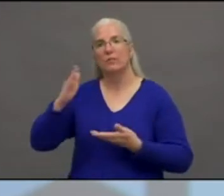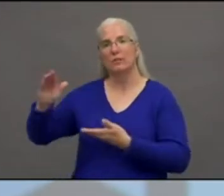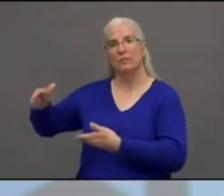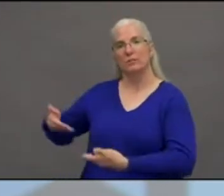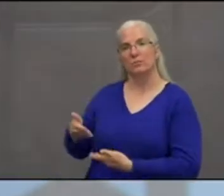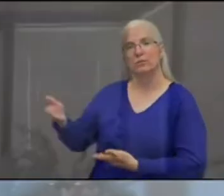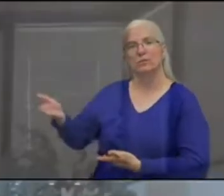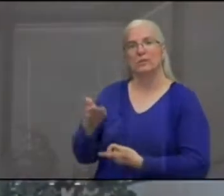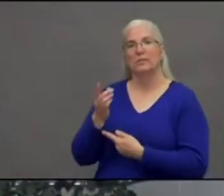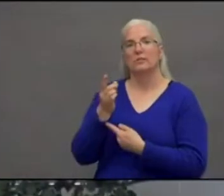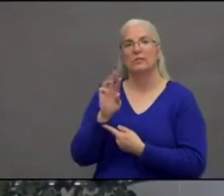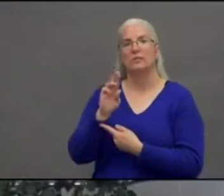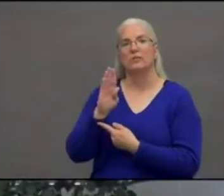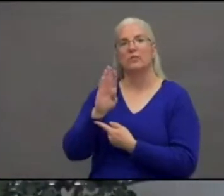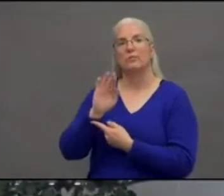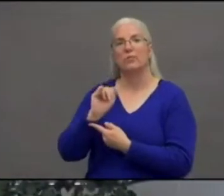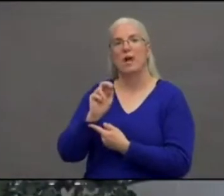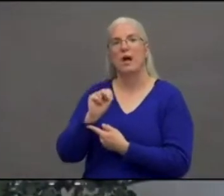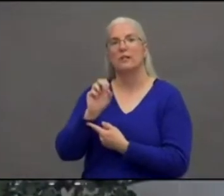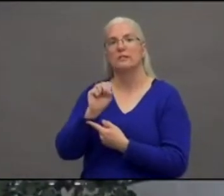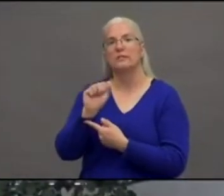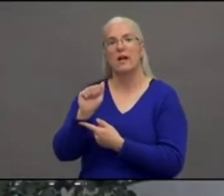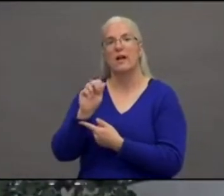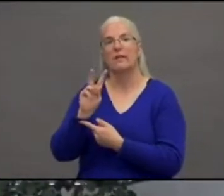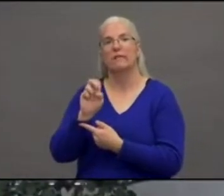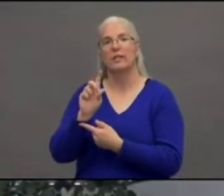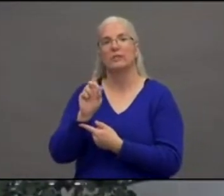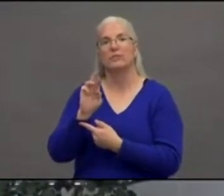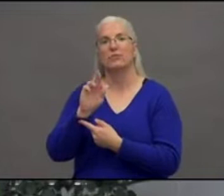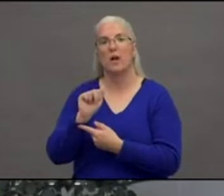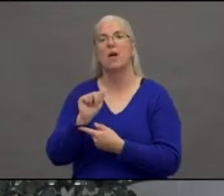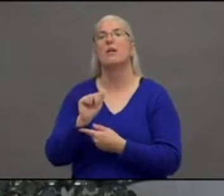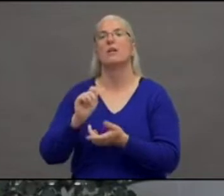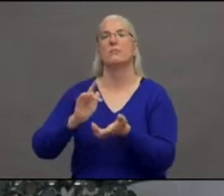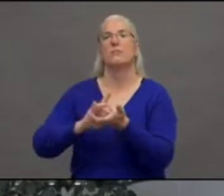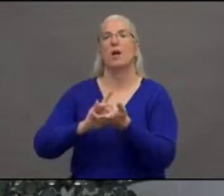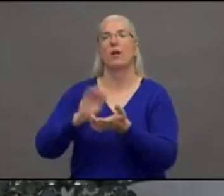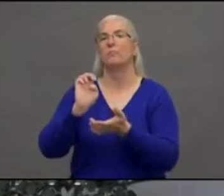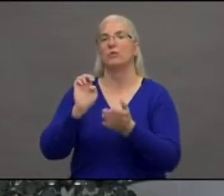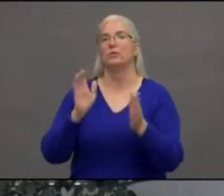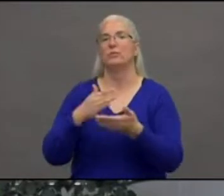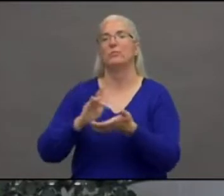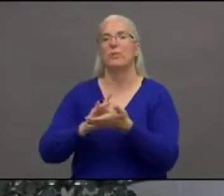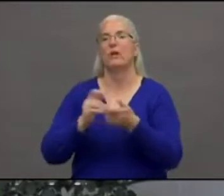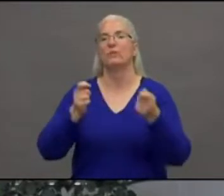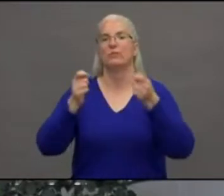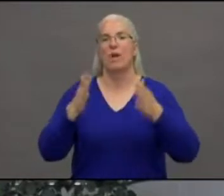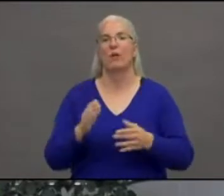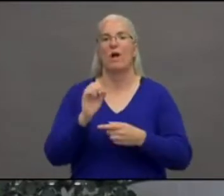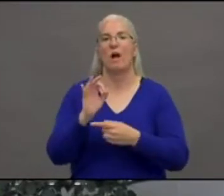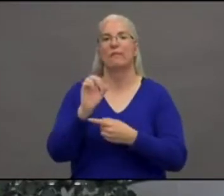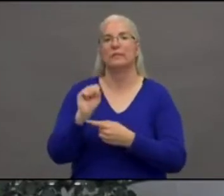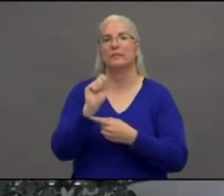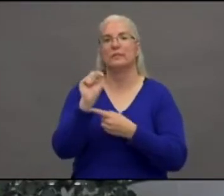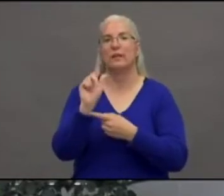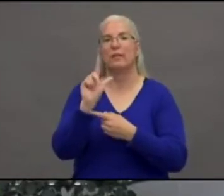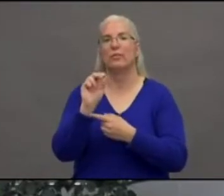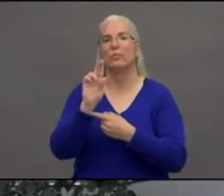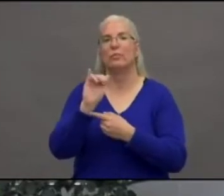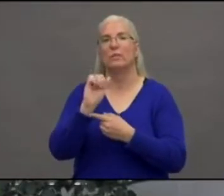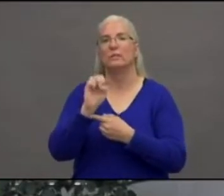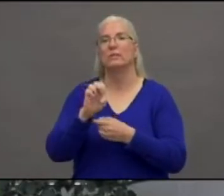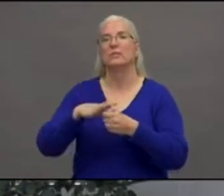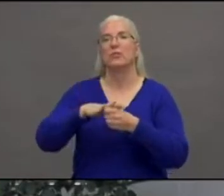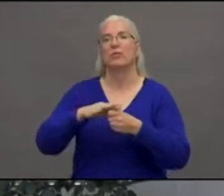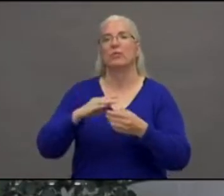Saavedra. He's the Medical Director over at St. Louis Regional Hospital. Great, thank you for having me. Brian, great to have you.